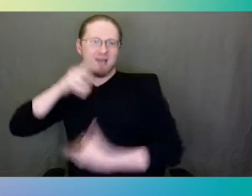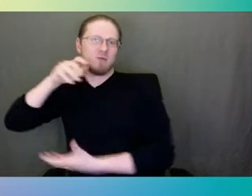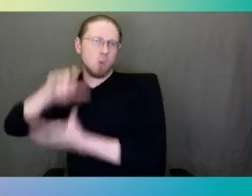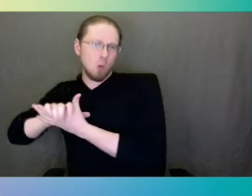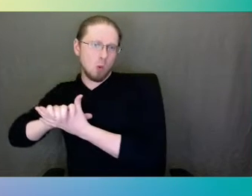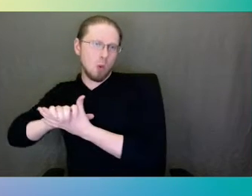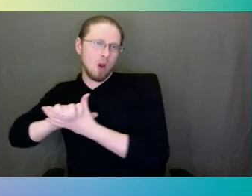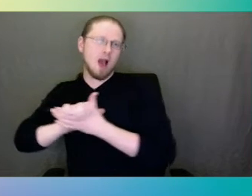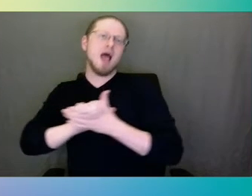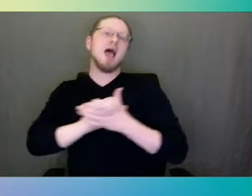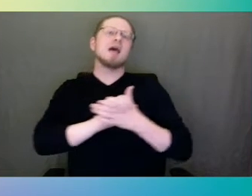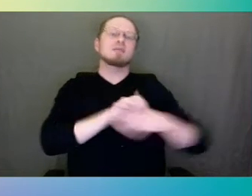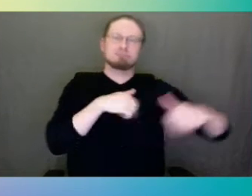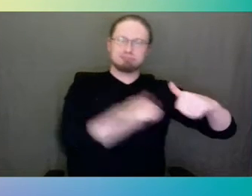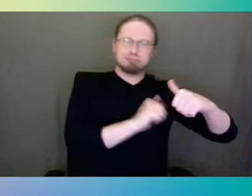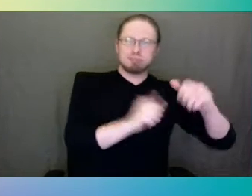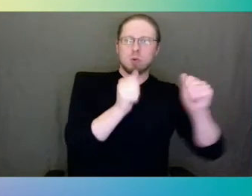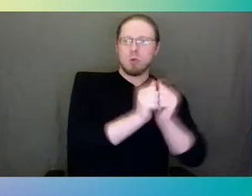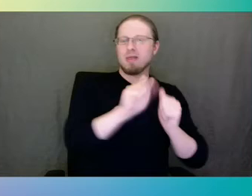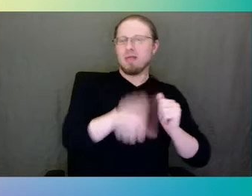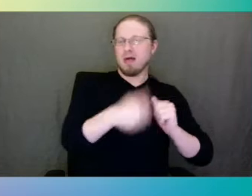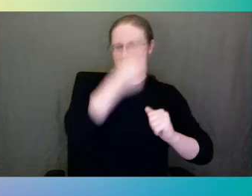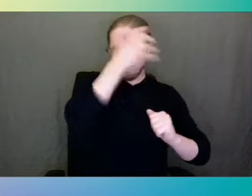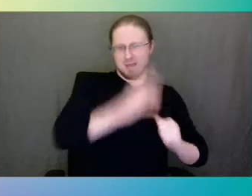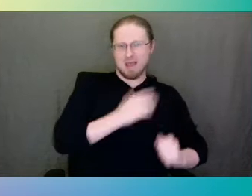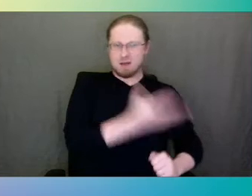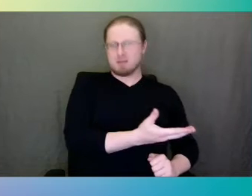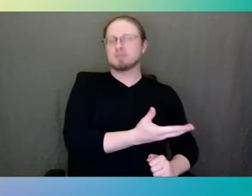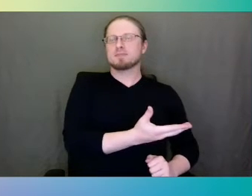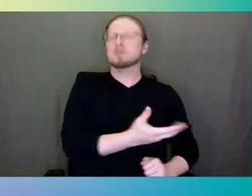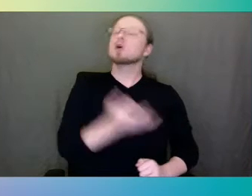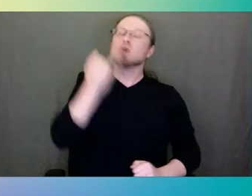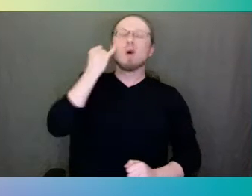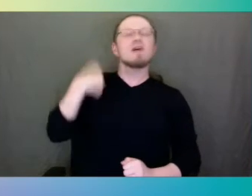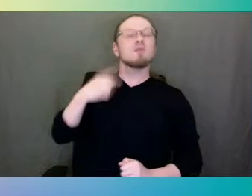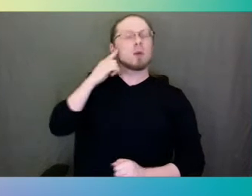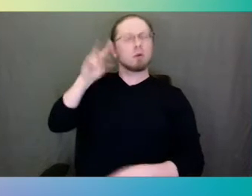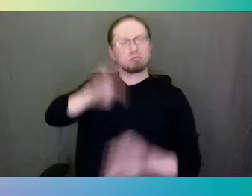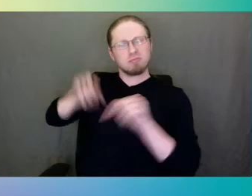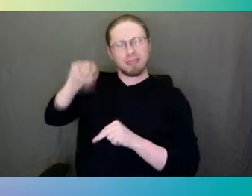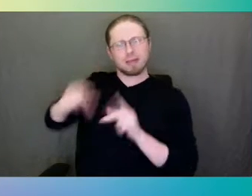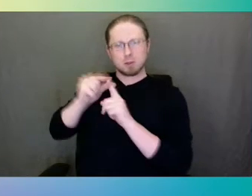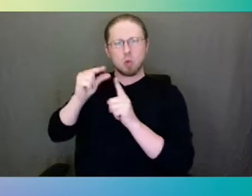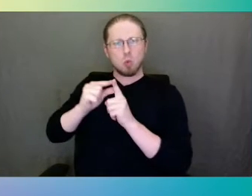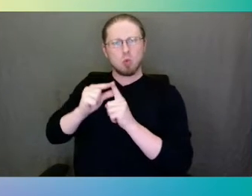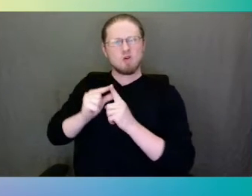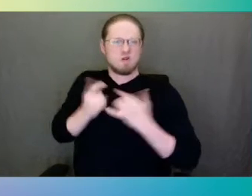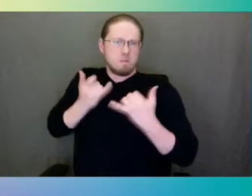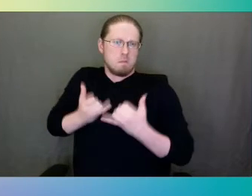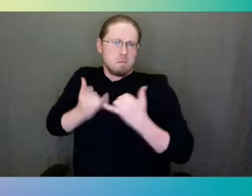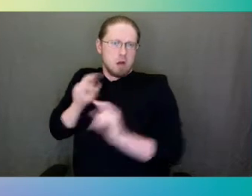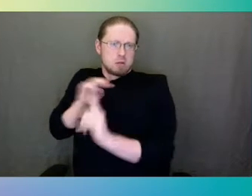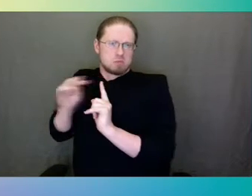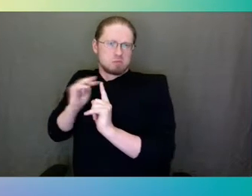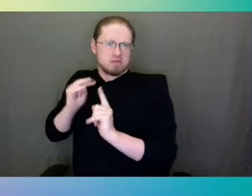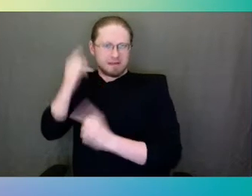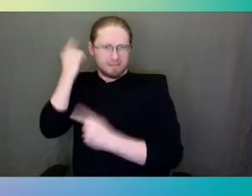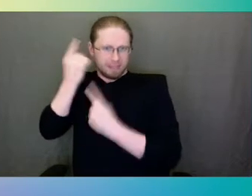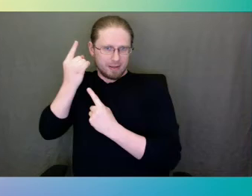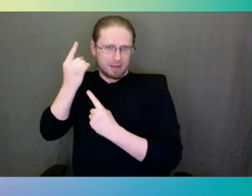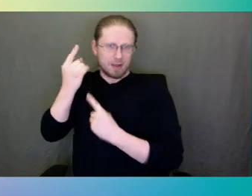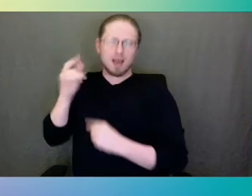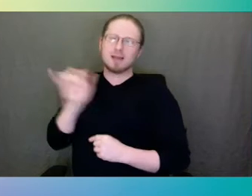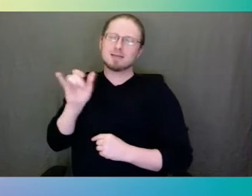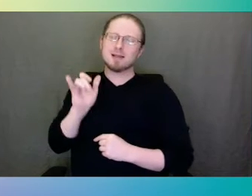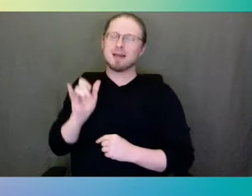here, if we were going to look at it in our modern way of thinking, sometimes I like to say a two-way casting couch